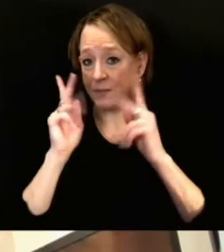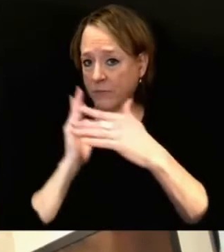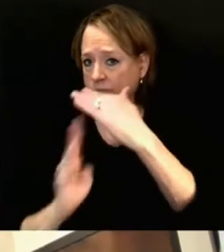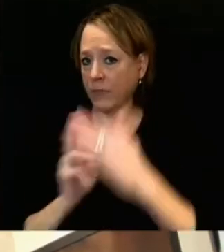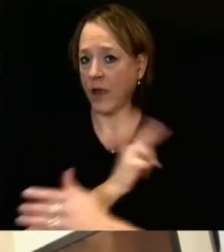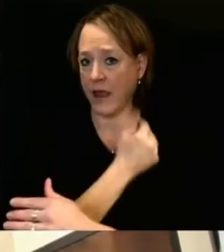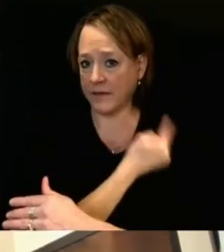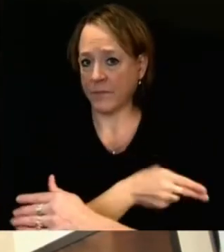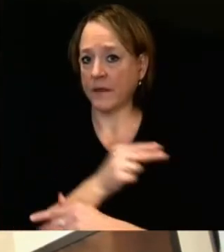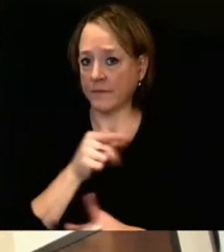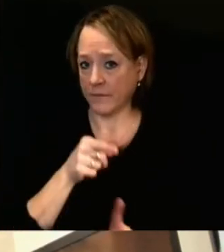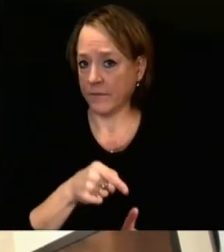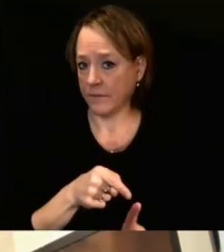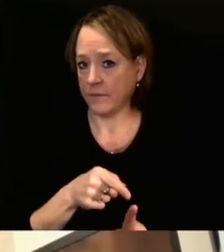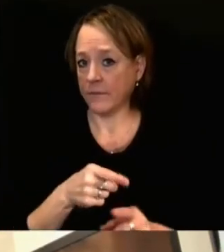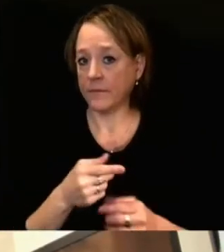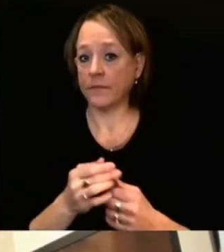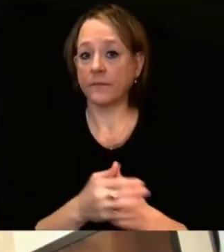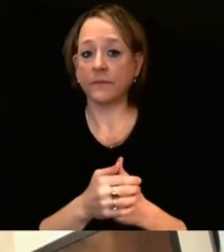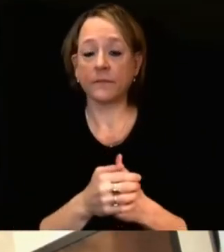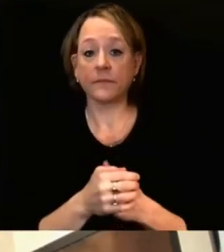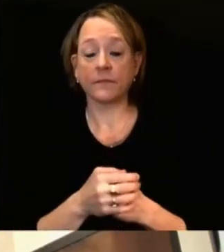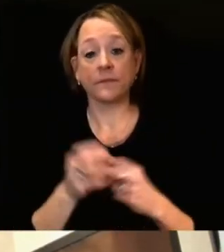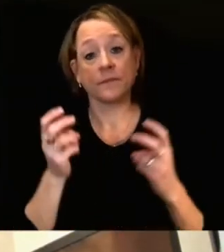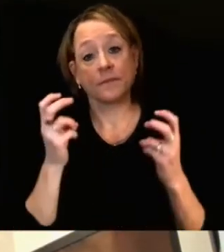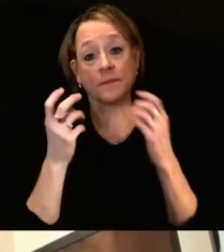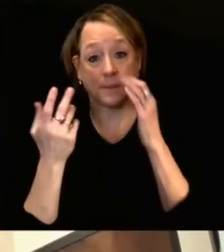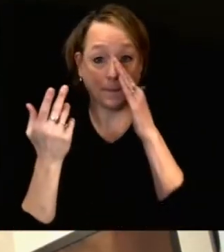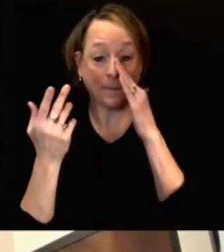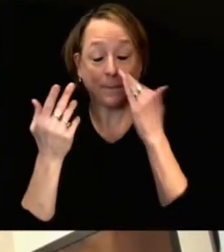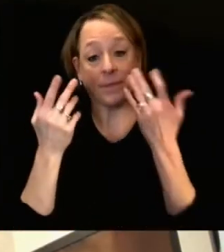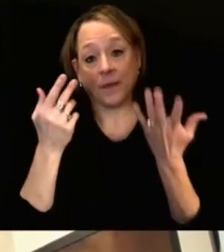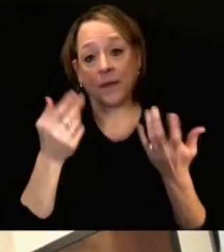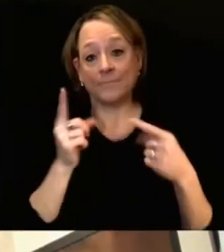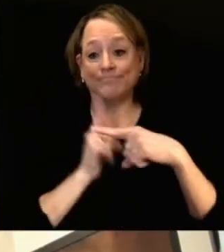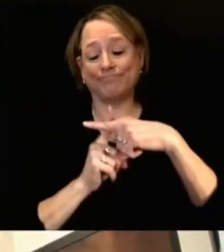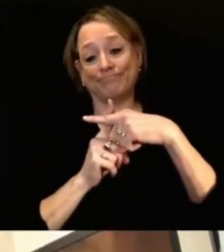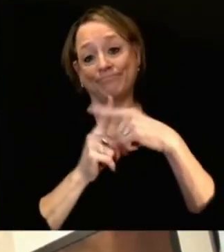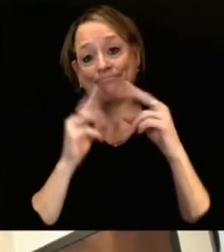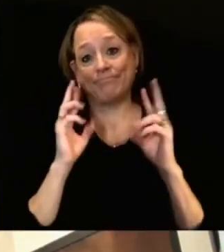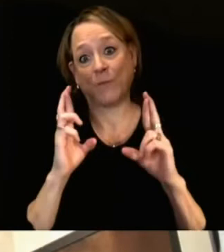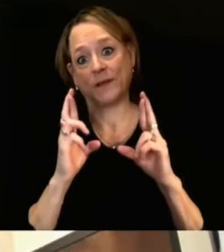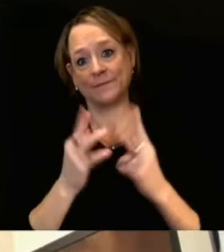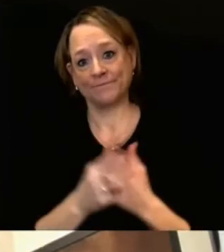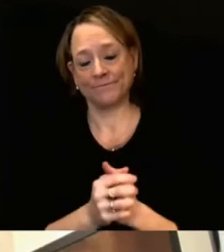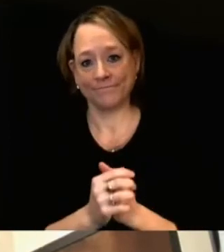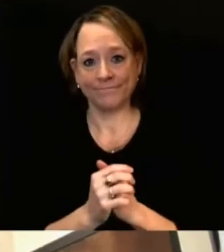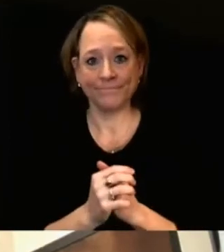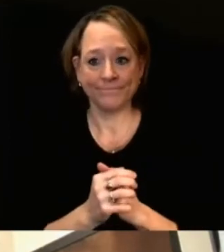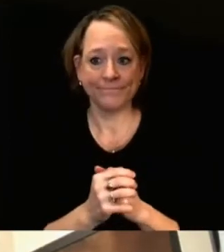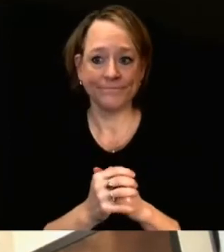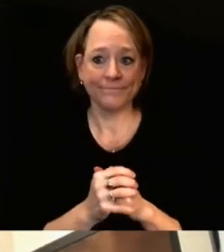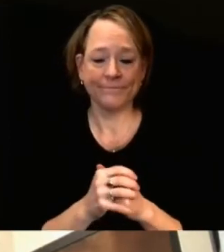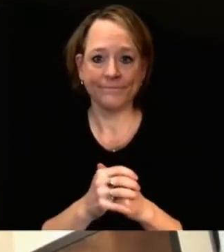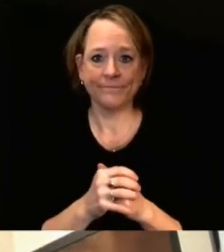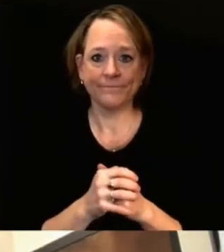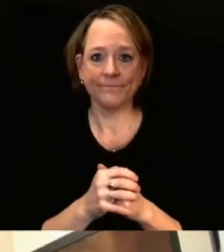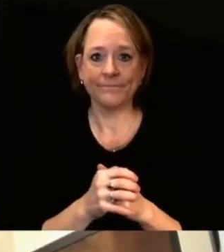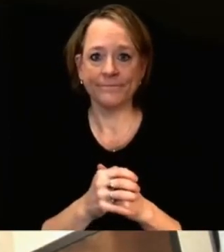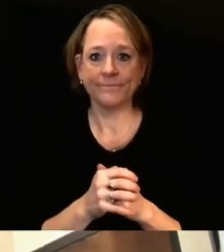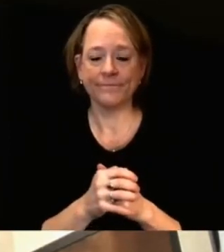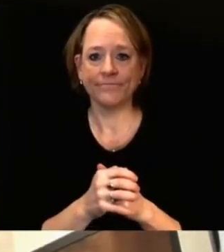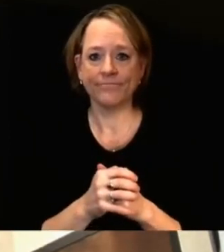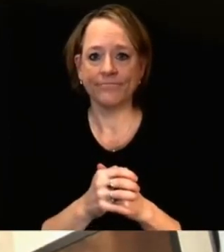always have to emphasize that it's possible for this virus to also cause severe